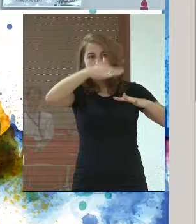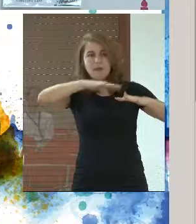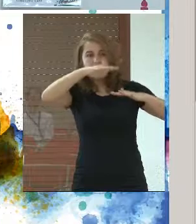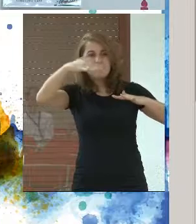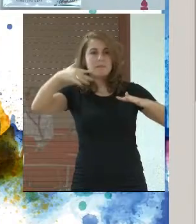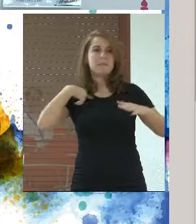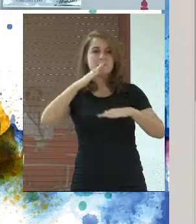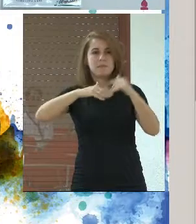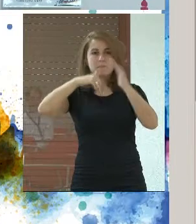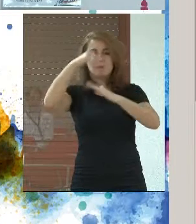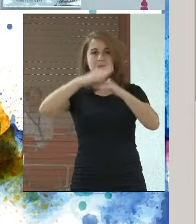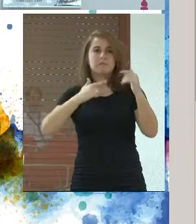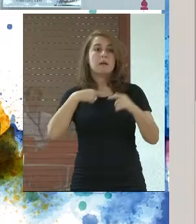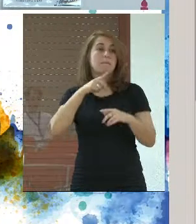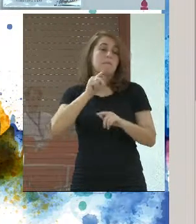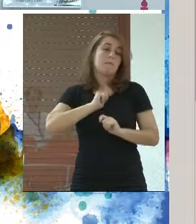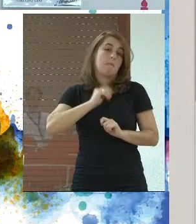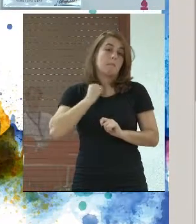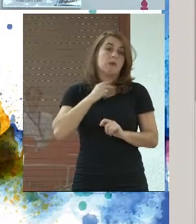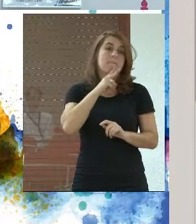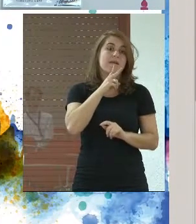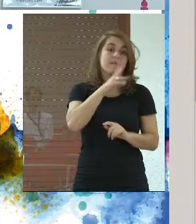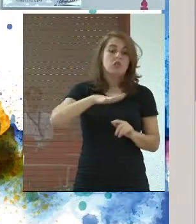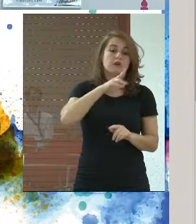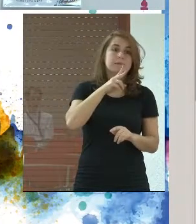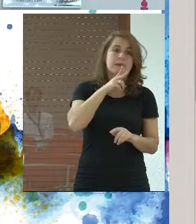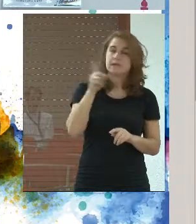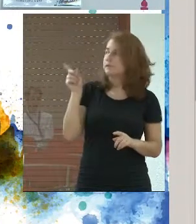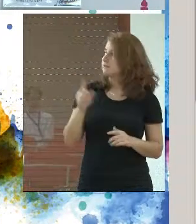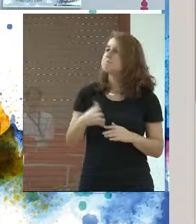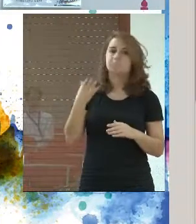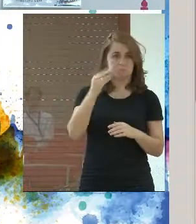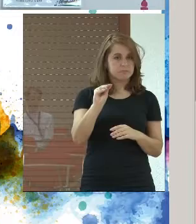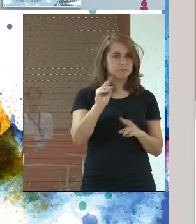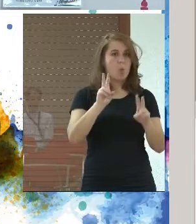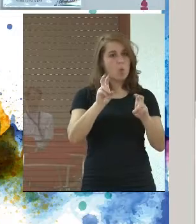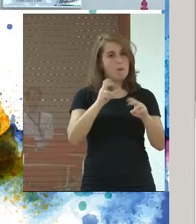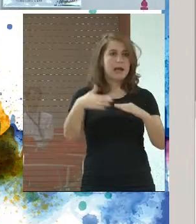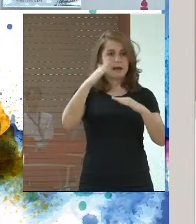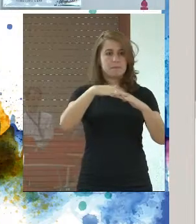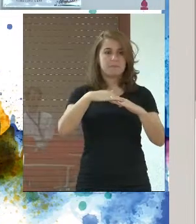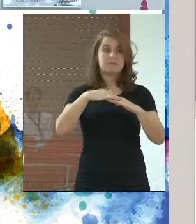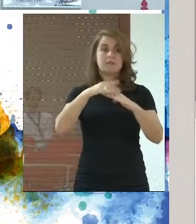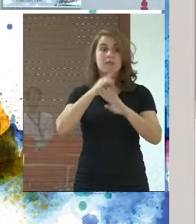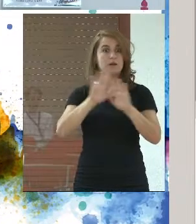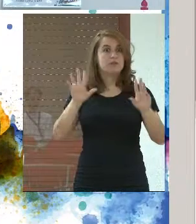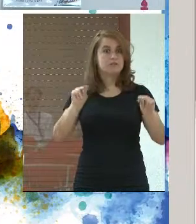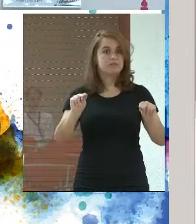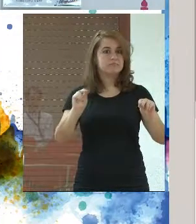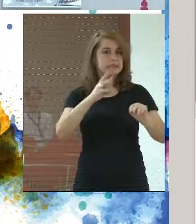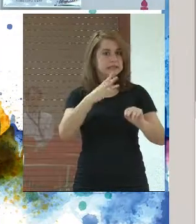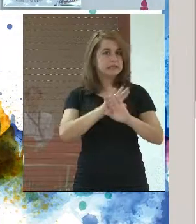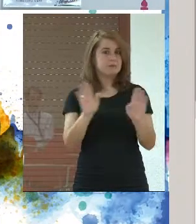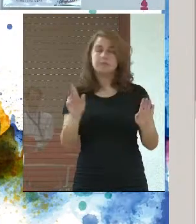layers are overlapping, then I add the green areas that are interesting for me. So I look for the green areas areas, and I include it as a new